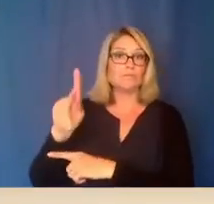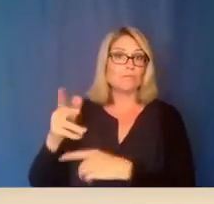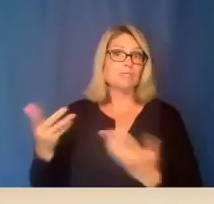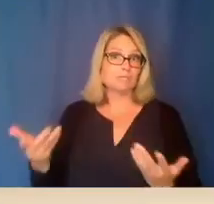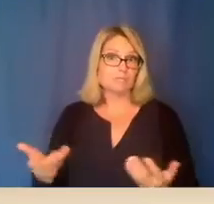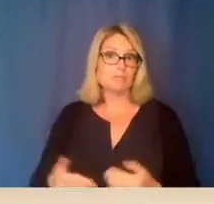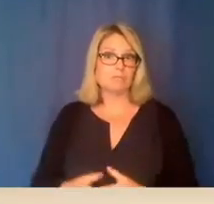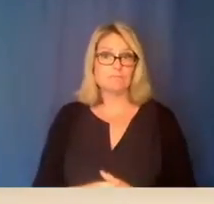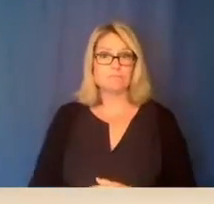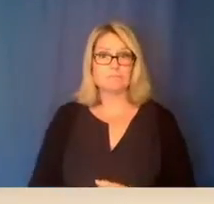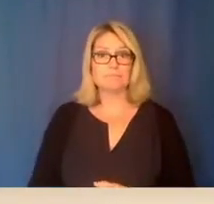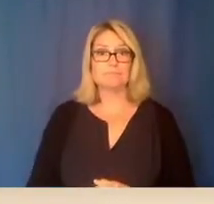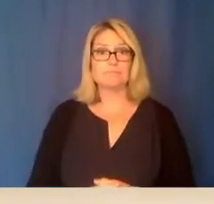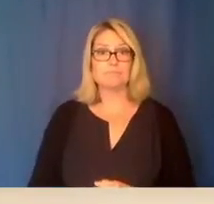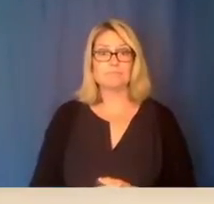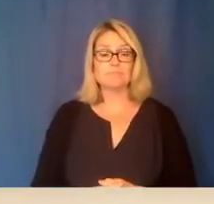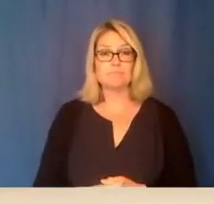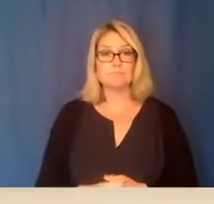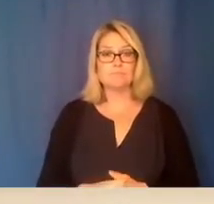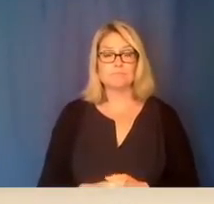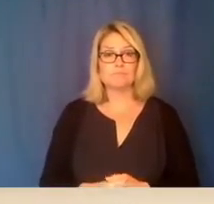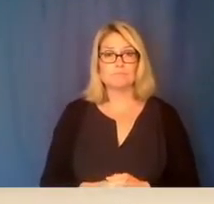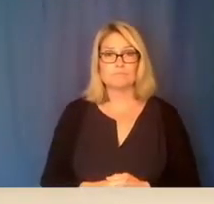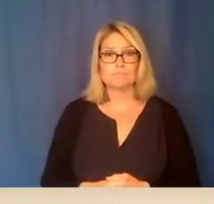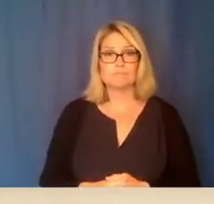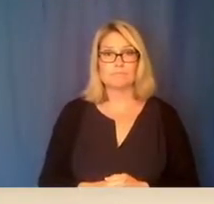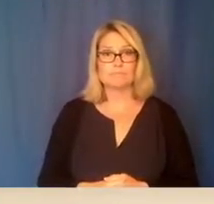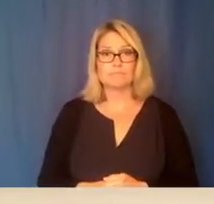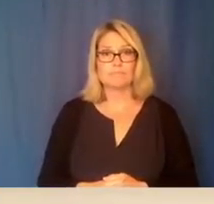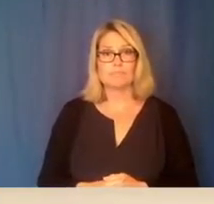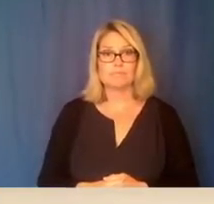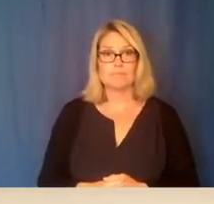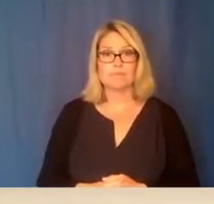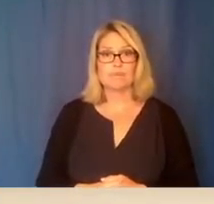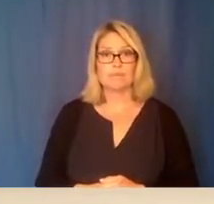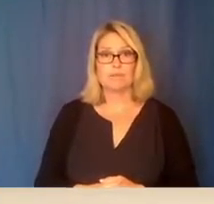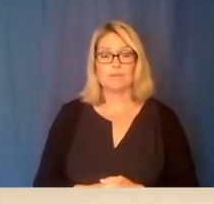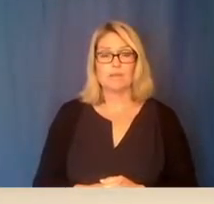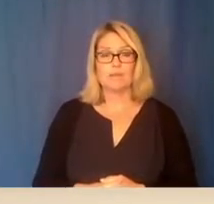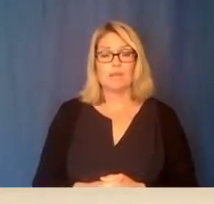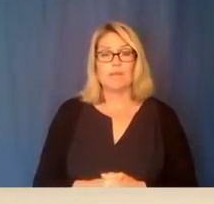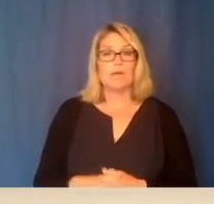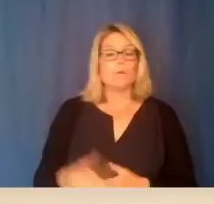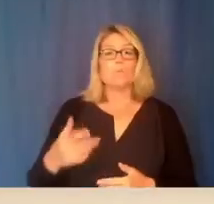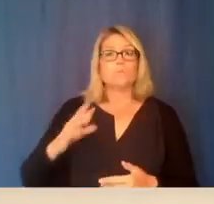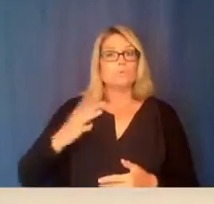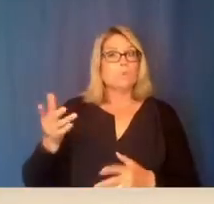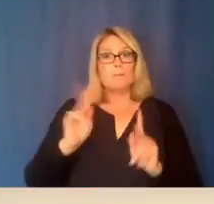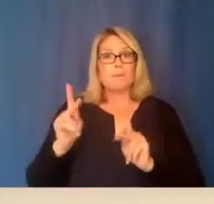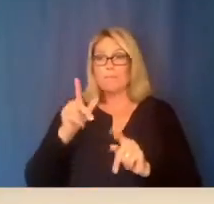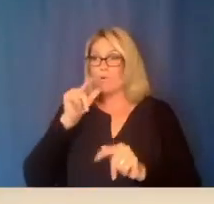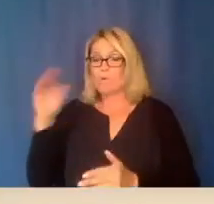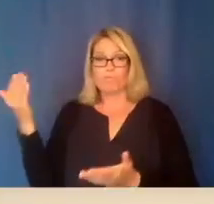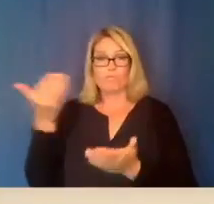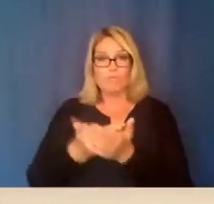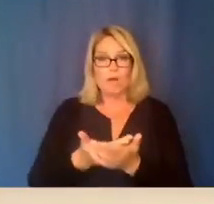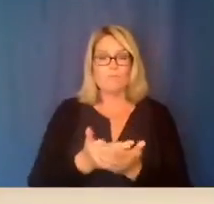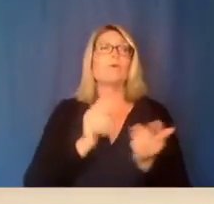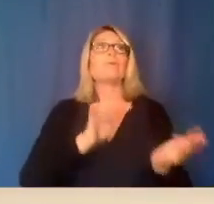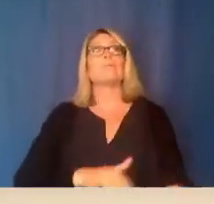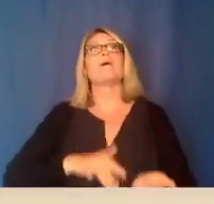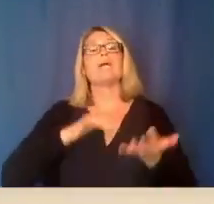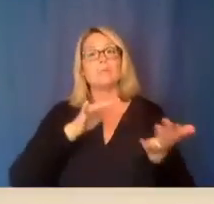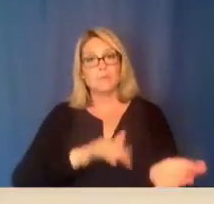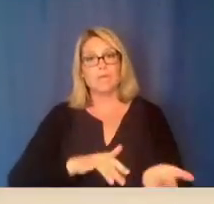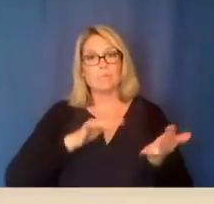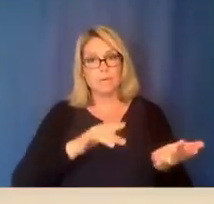course, there's always process issues in trying to make sure that we don't want people to wait at the points of entry. But I know